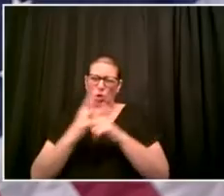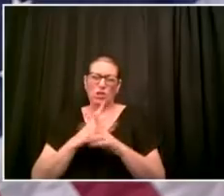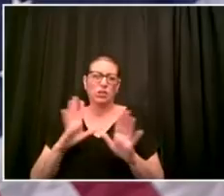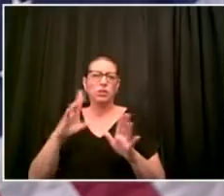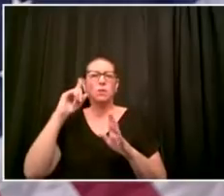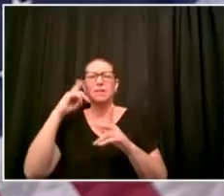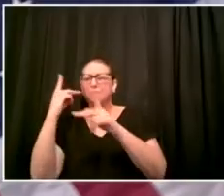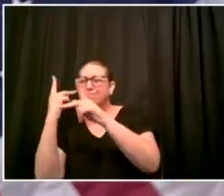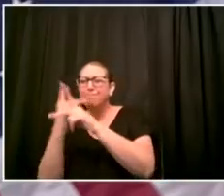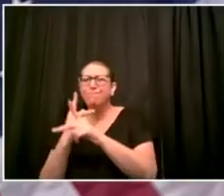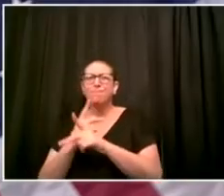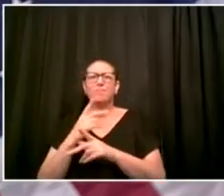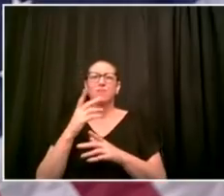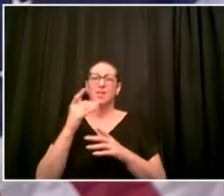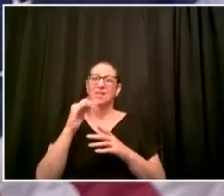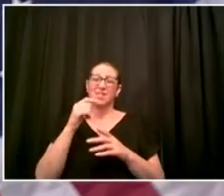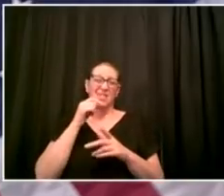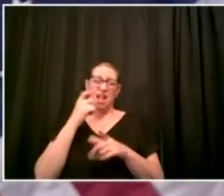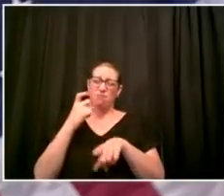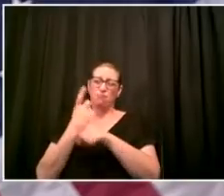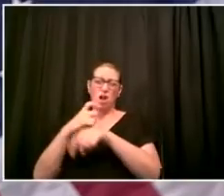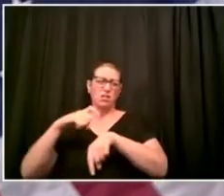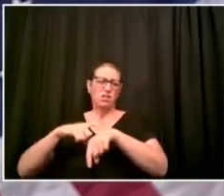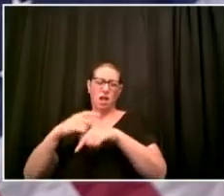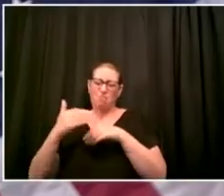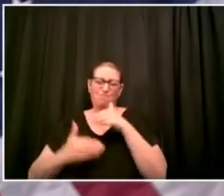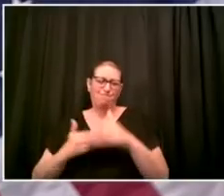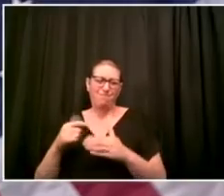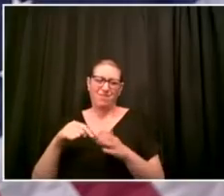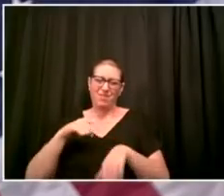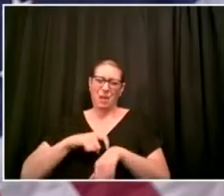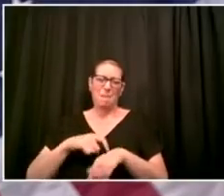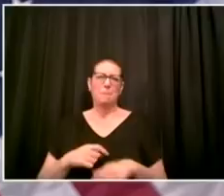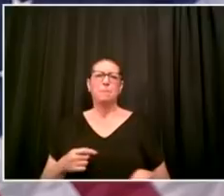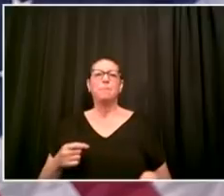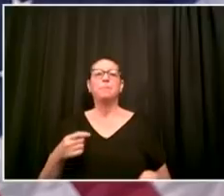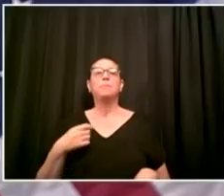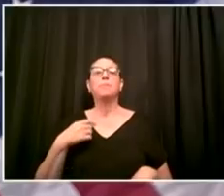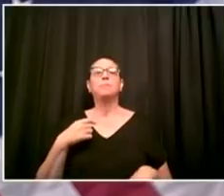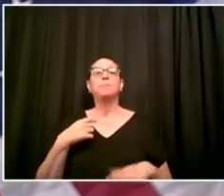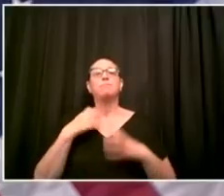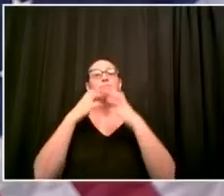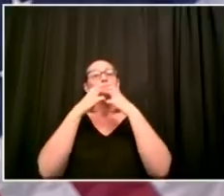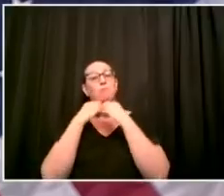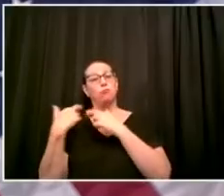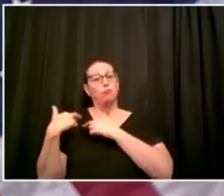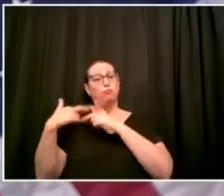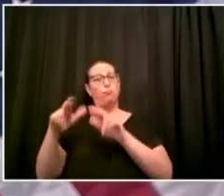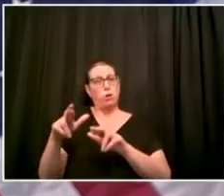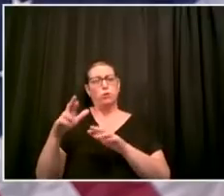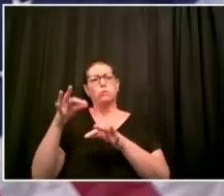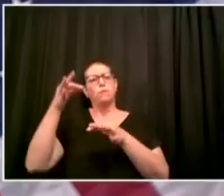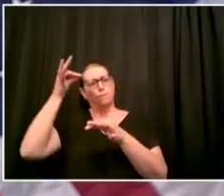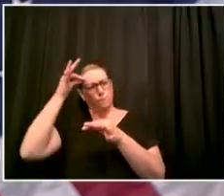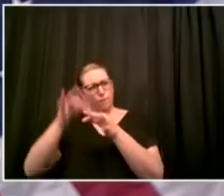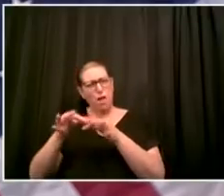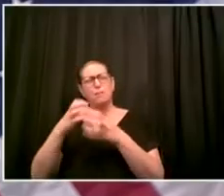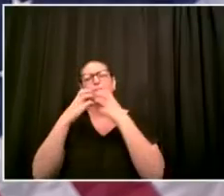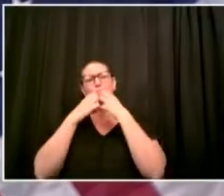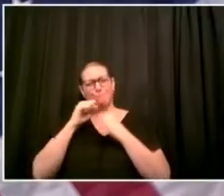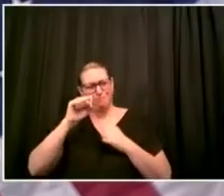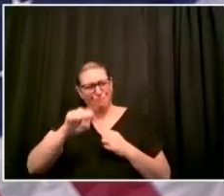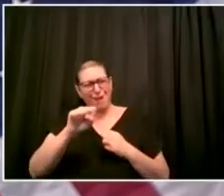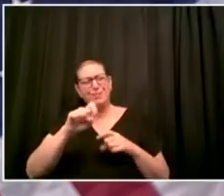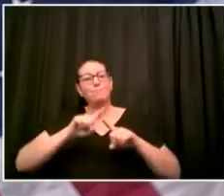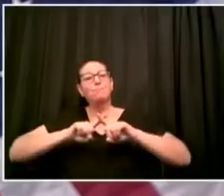value faith. The key faith leaders of this city are saying it's not time. Across the